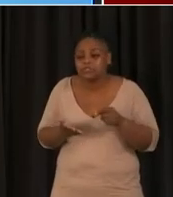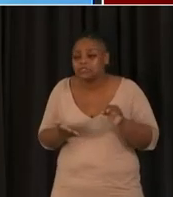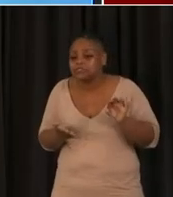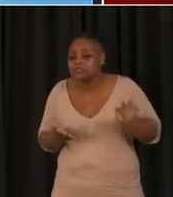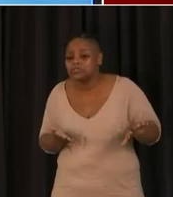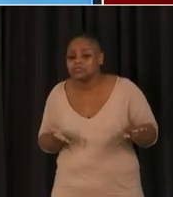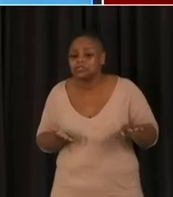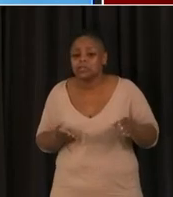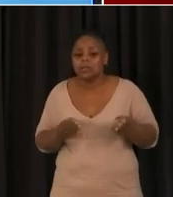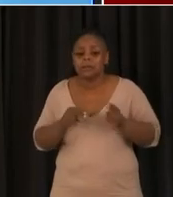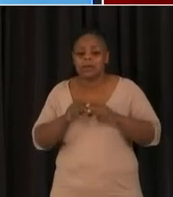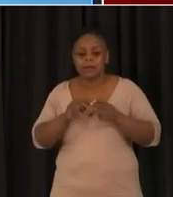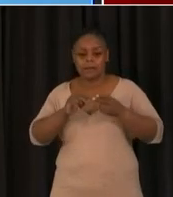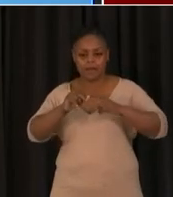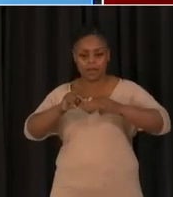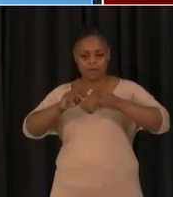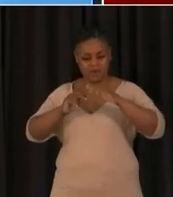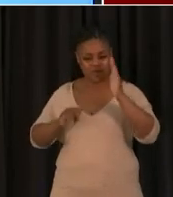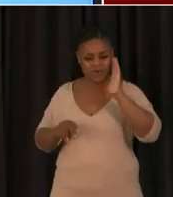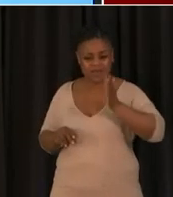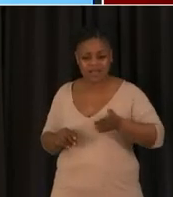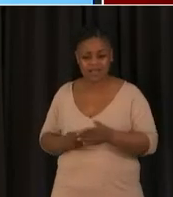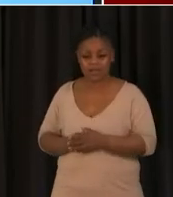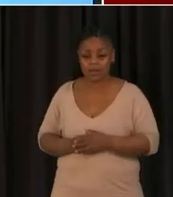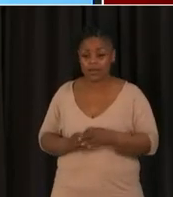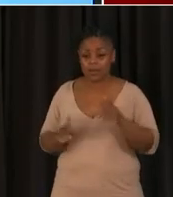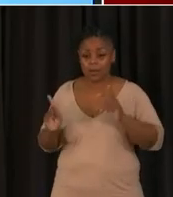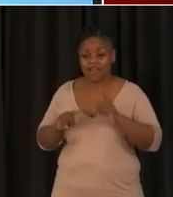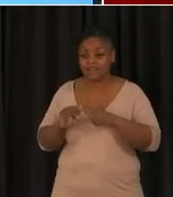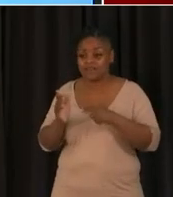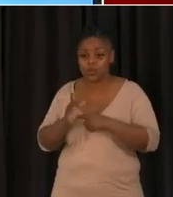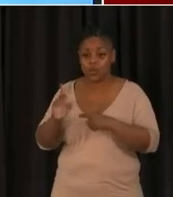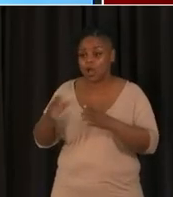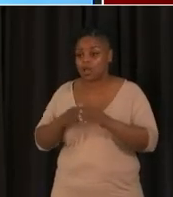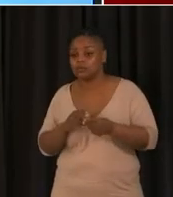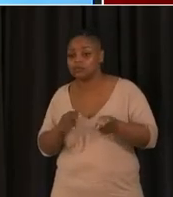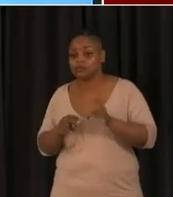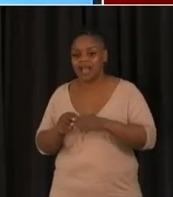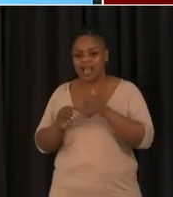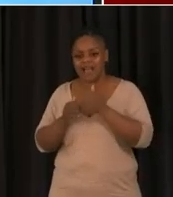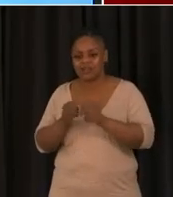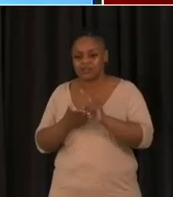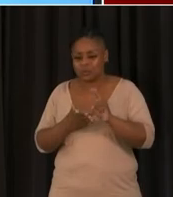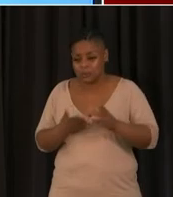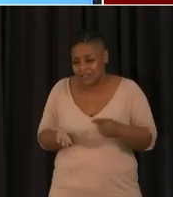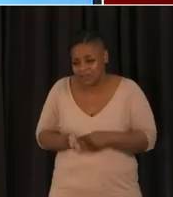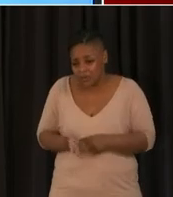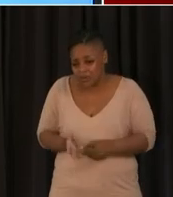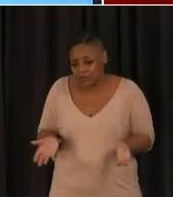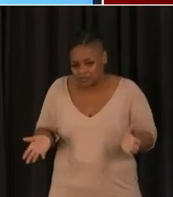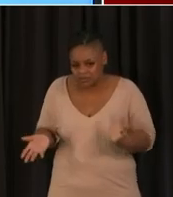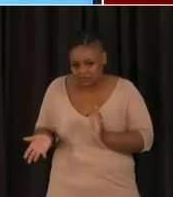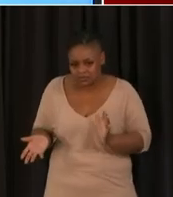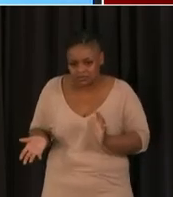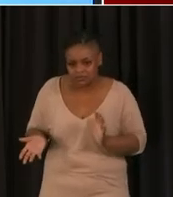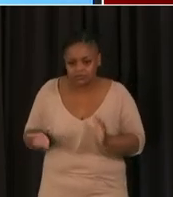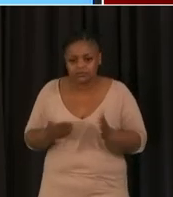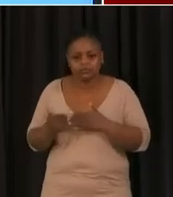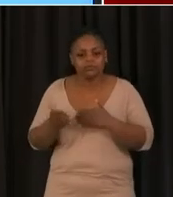COVID-19. More than 100,000 D.C. workers with low incomes lost their jobs since the start of the pandemic, and the city's unemployment rate